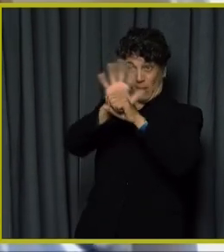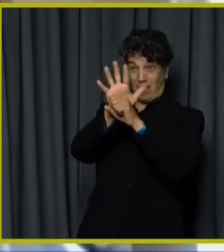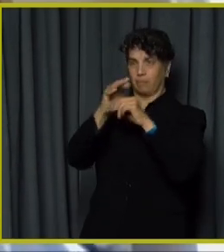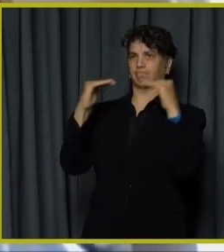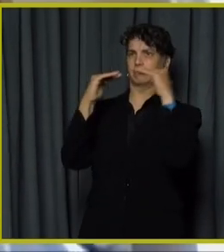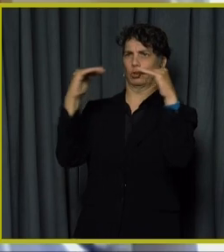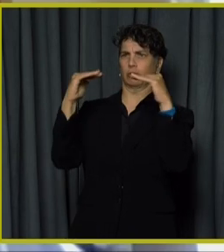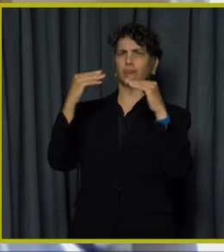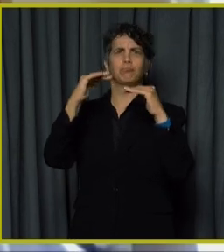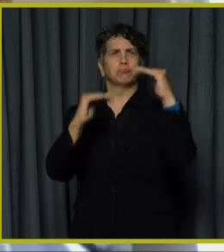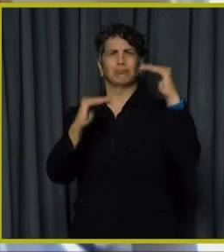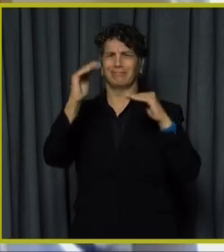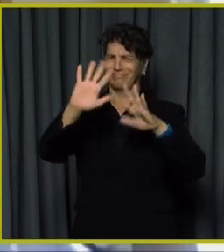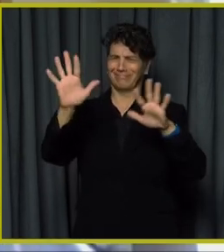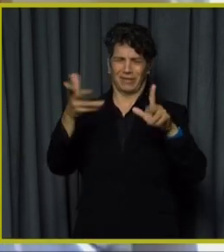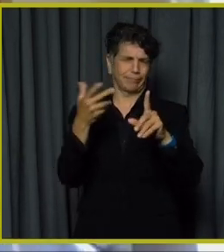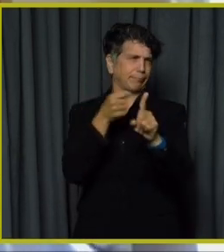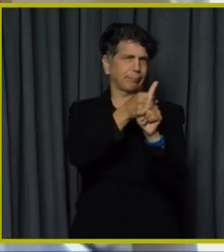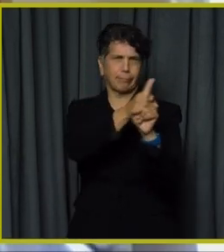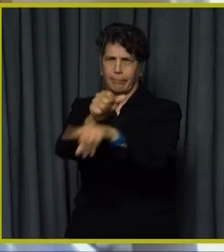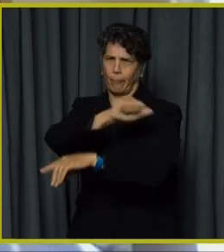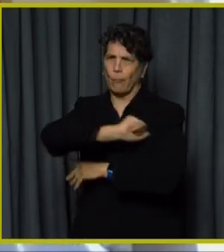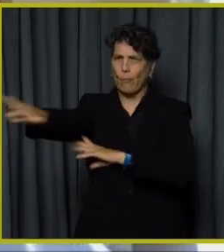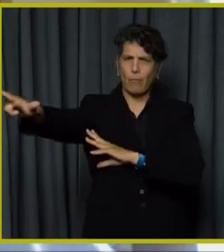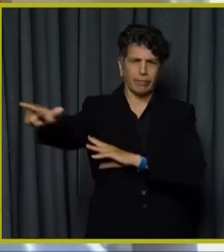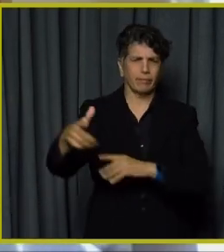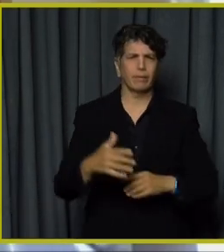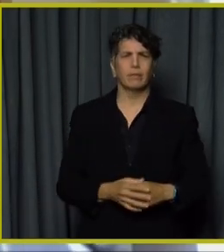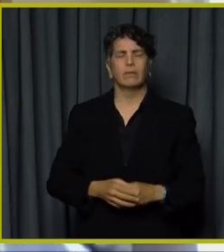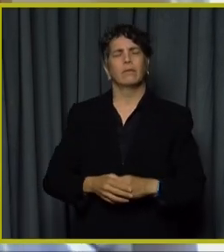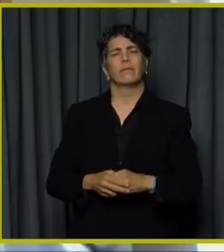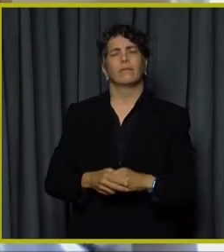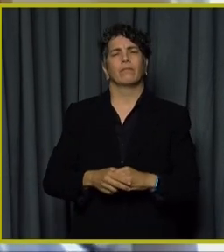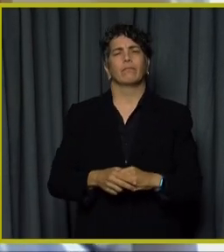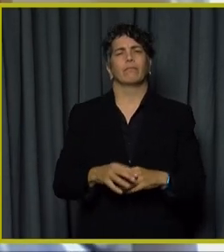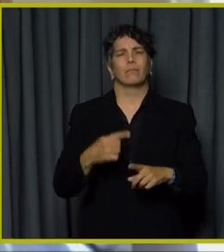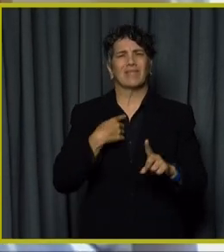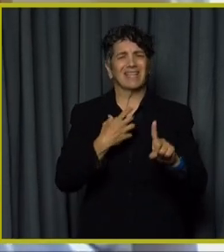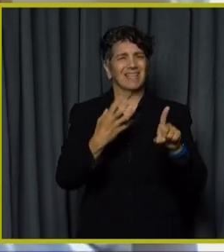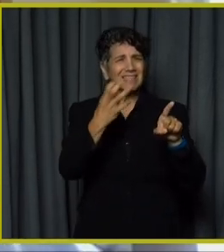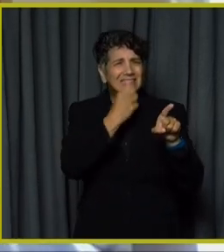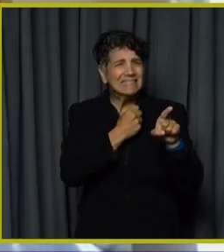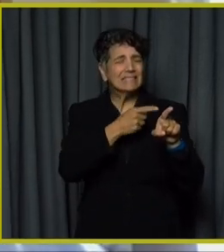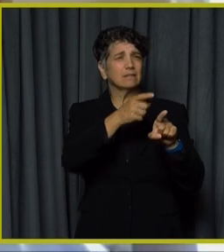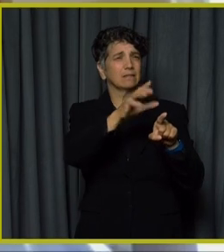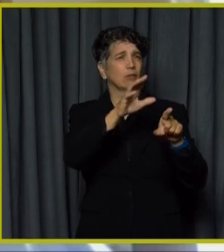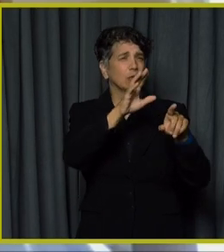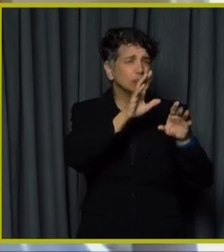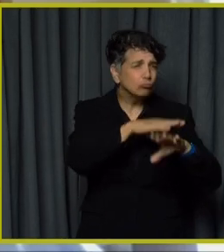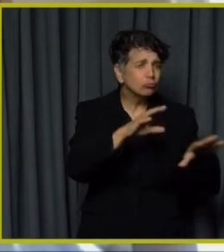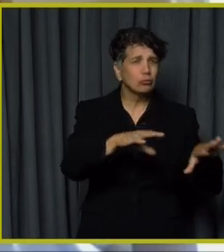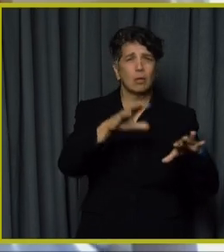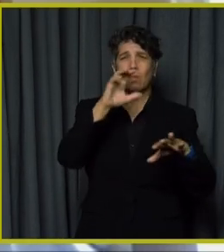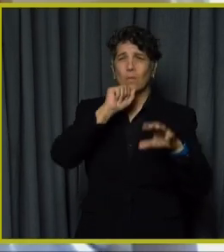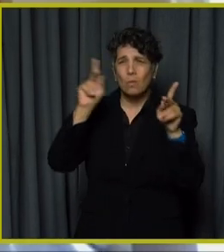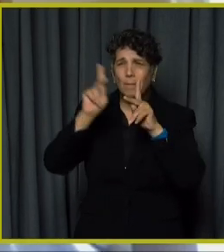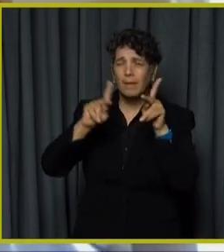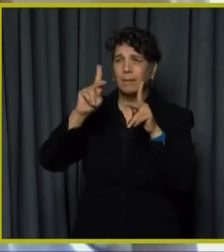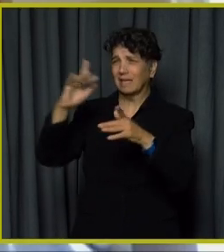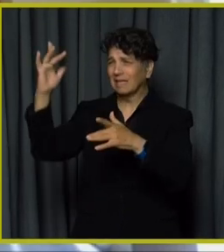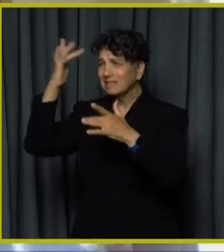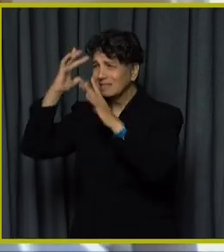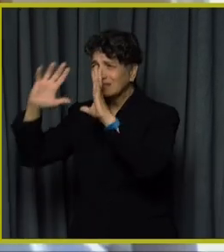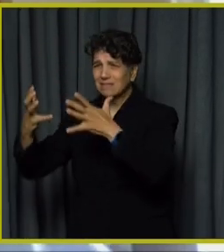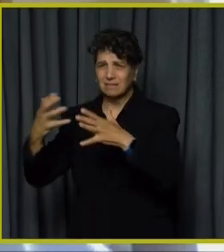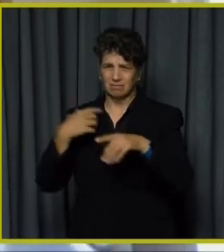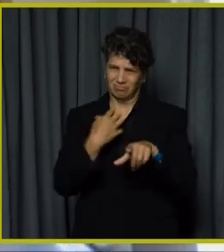that we care about a lot, our children, our elderly, our sick, we say, we don't want to spend any money on them. We